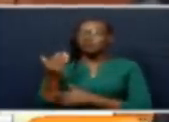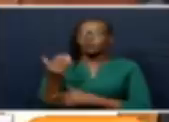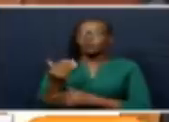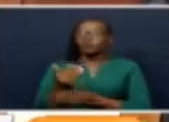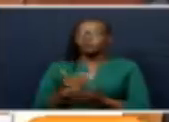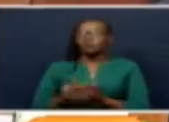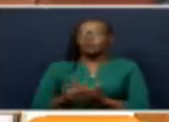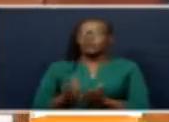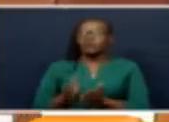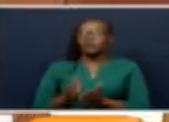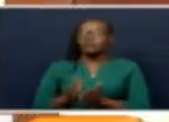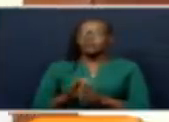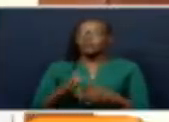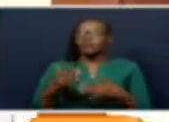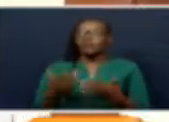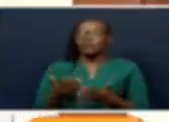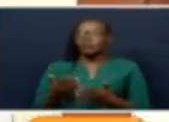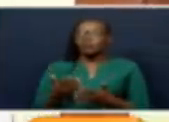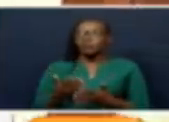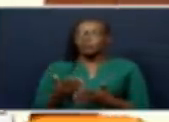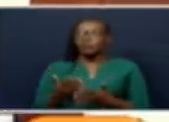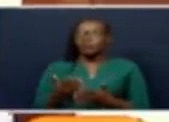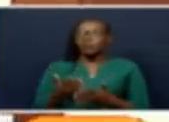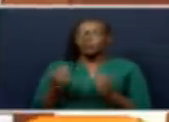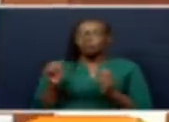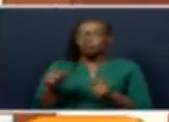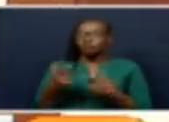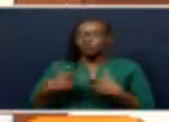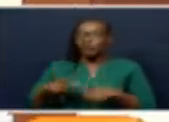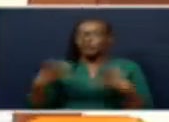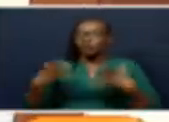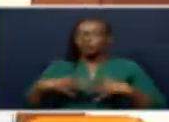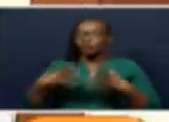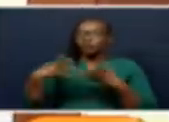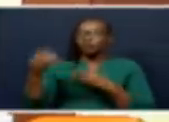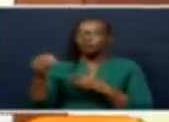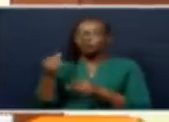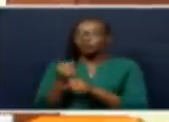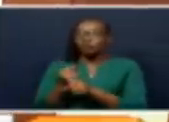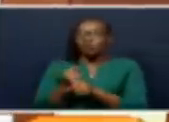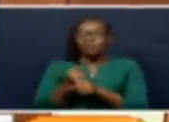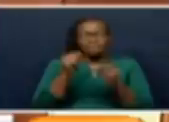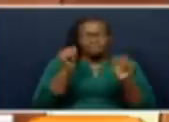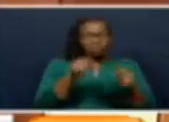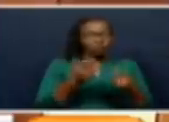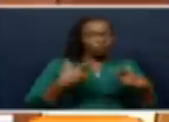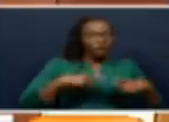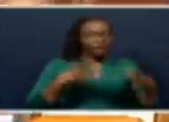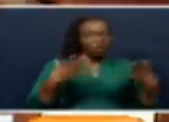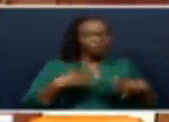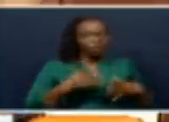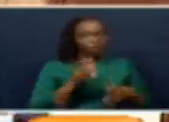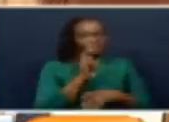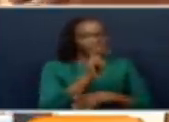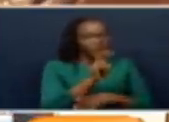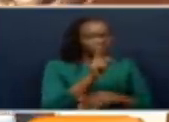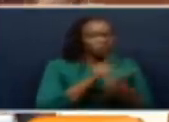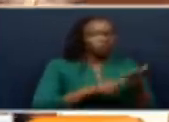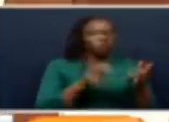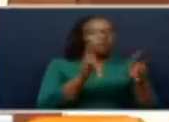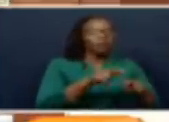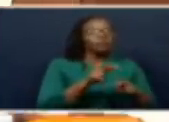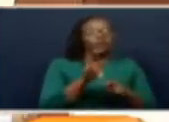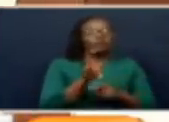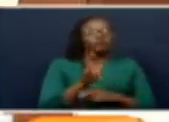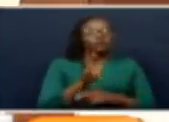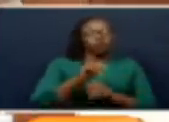do you allow people to go and read? And that, let me tell you, he would have allowed people to see what was happening at Wurupan. Yes. It